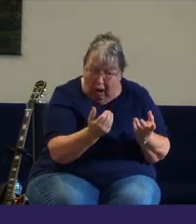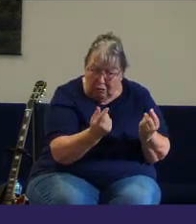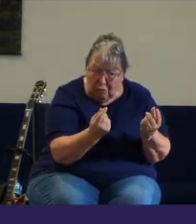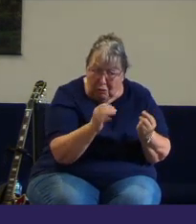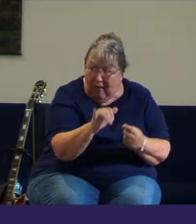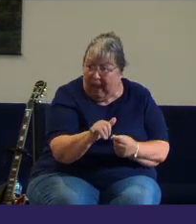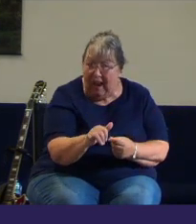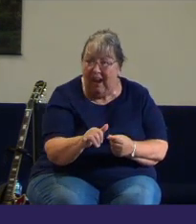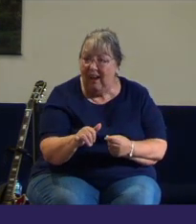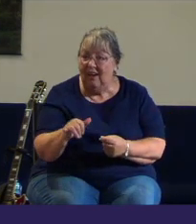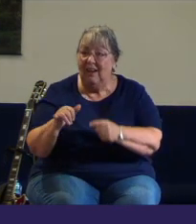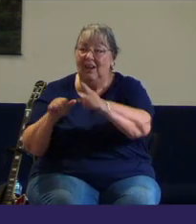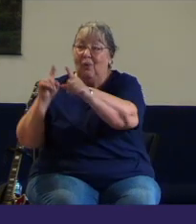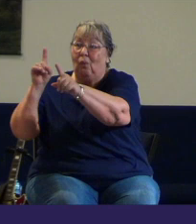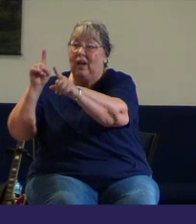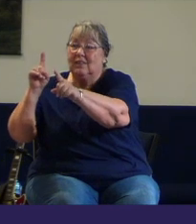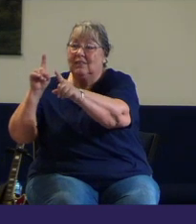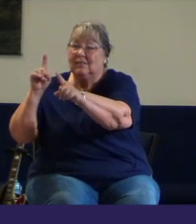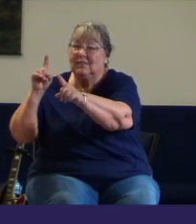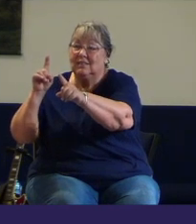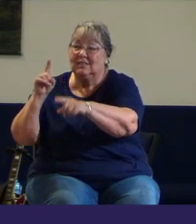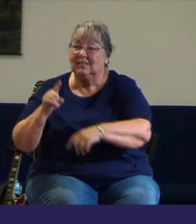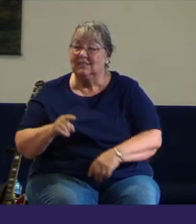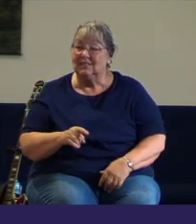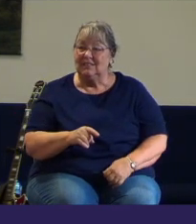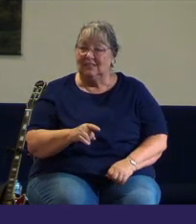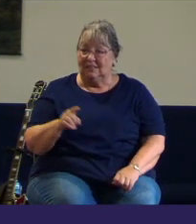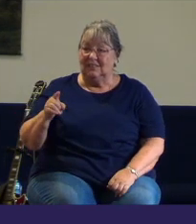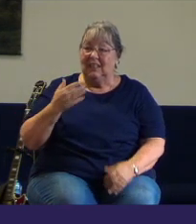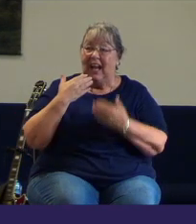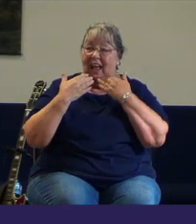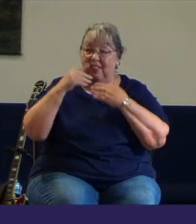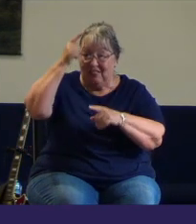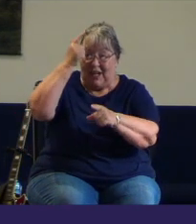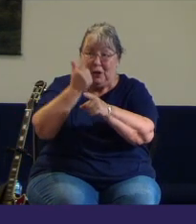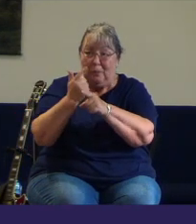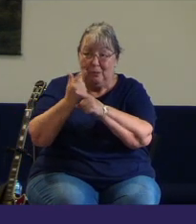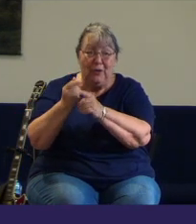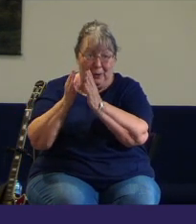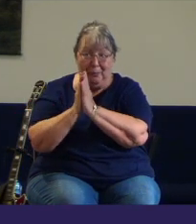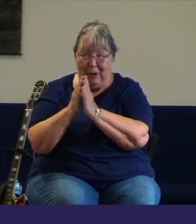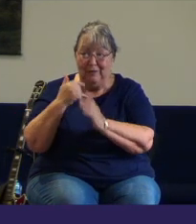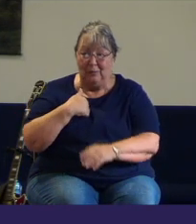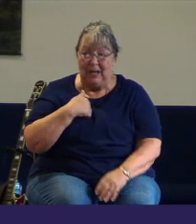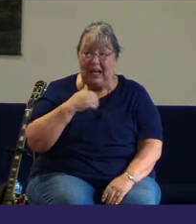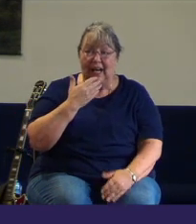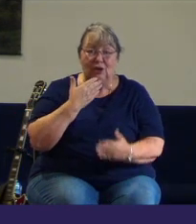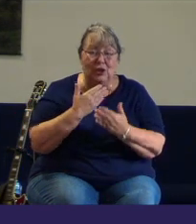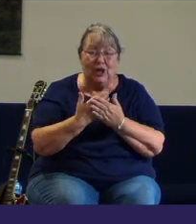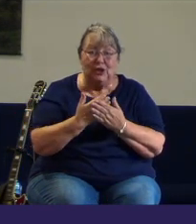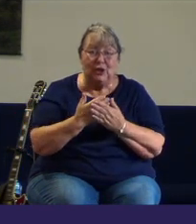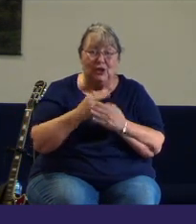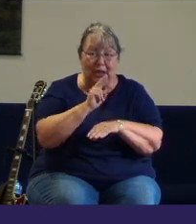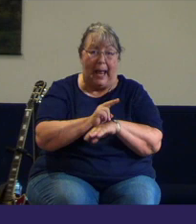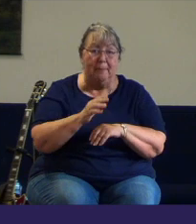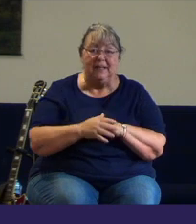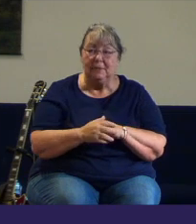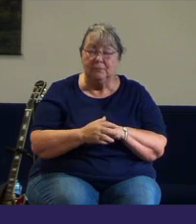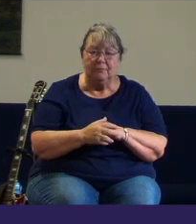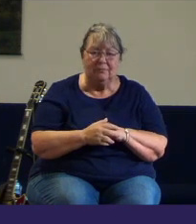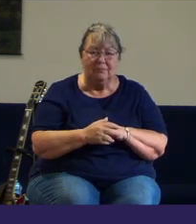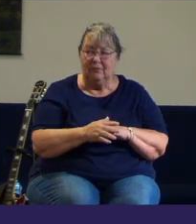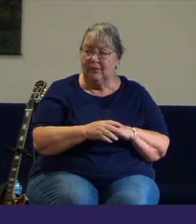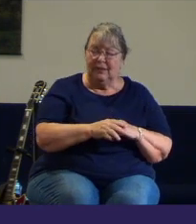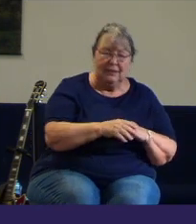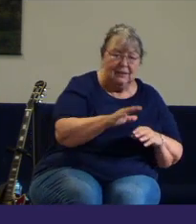right, there's one. Thank you, brother. Pray for me, okay? Keep me in prayer. Yeah, that's a good habit. Early in the morning, totally inconvenient.